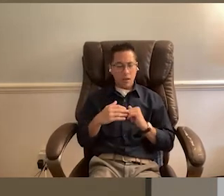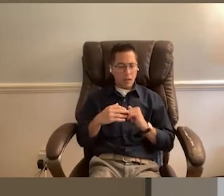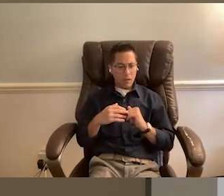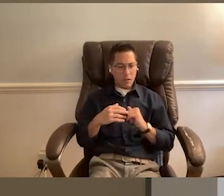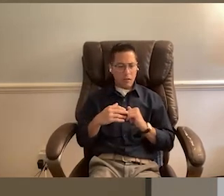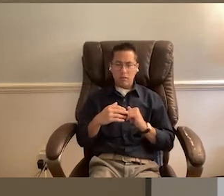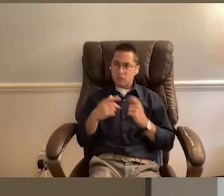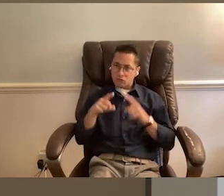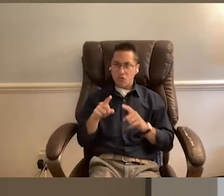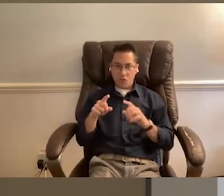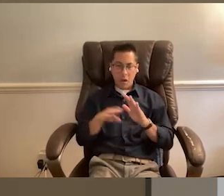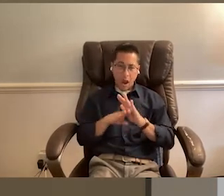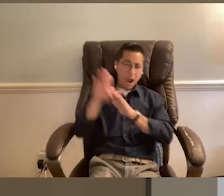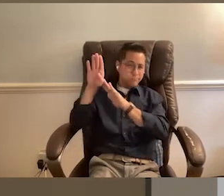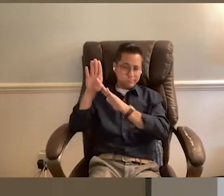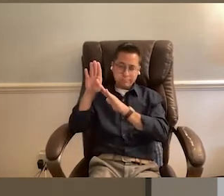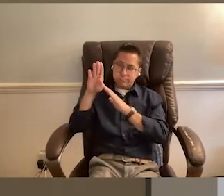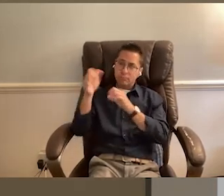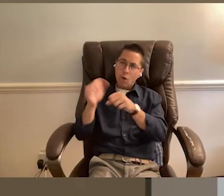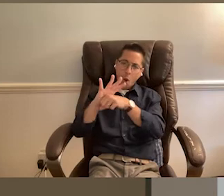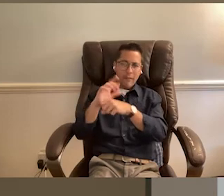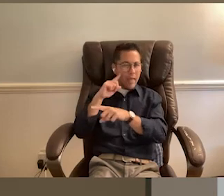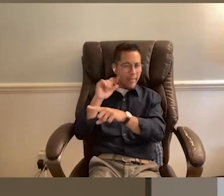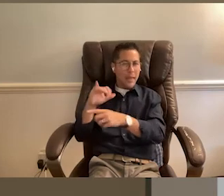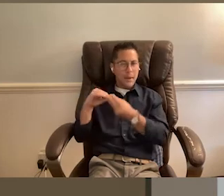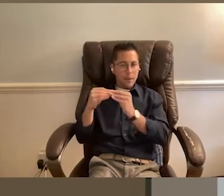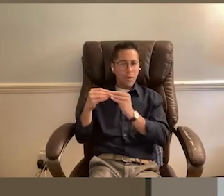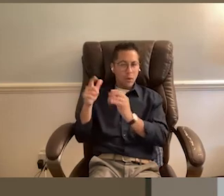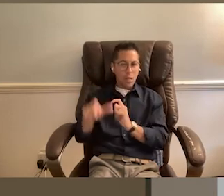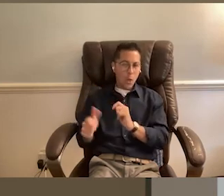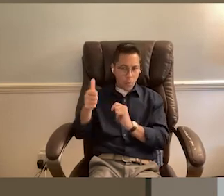2-year and 4-year program, and then unofficially we have some students who come for 3 years as well.